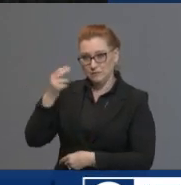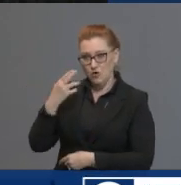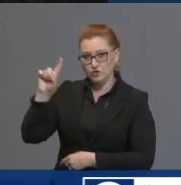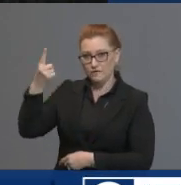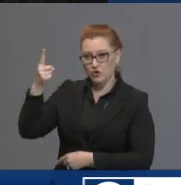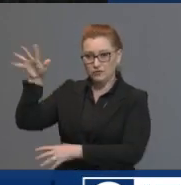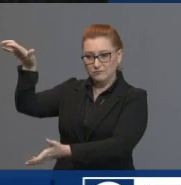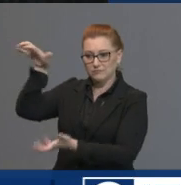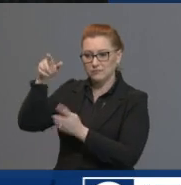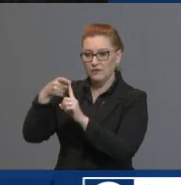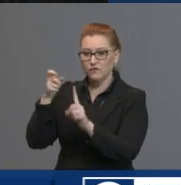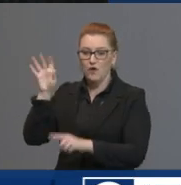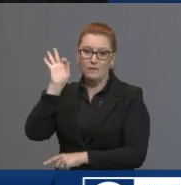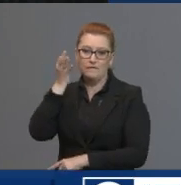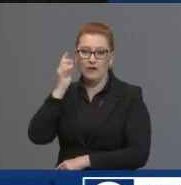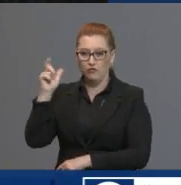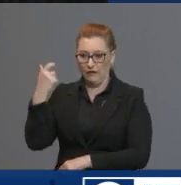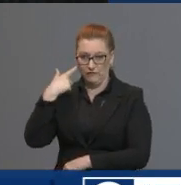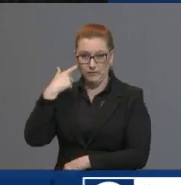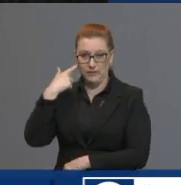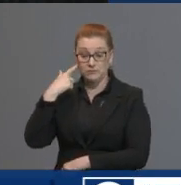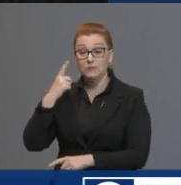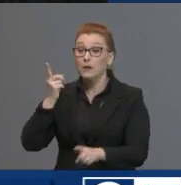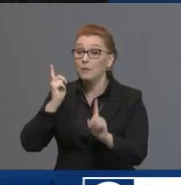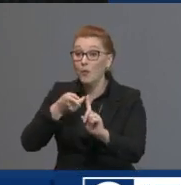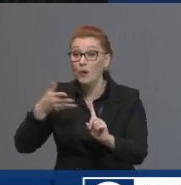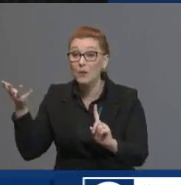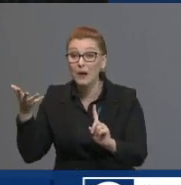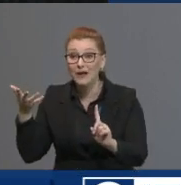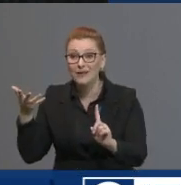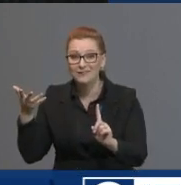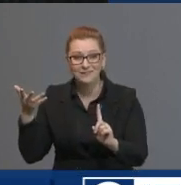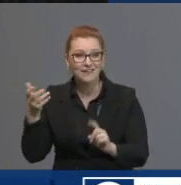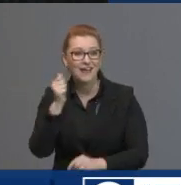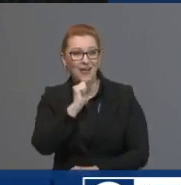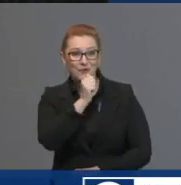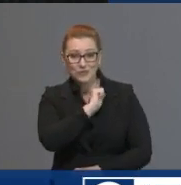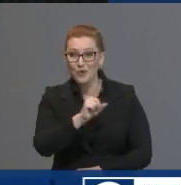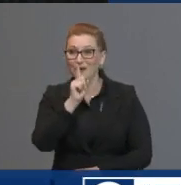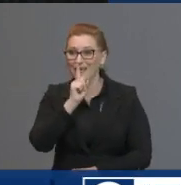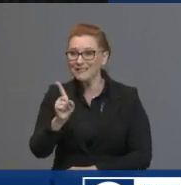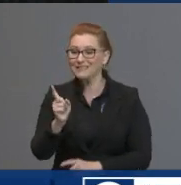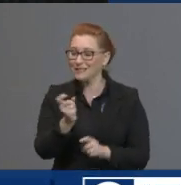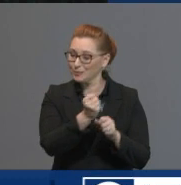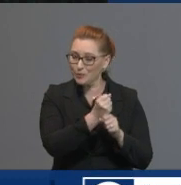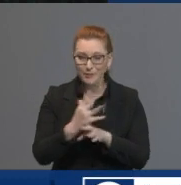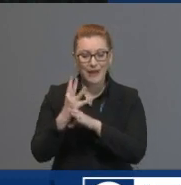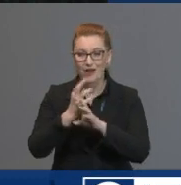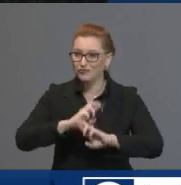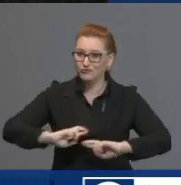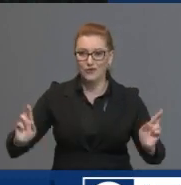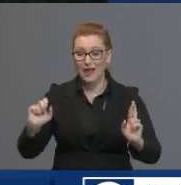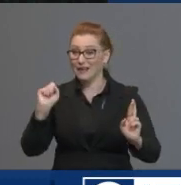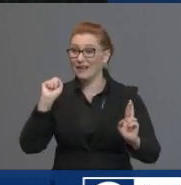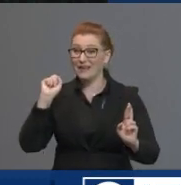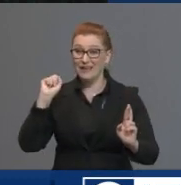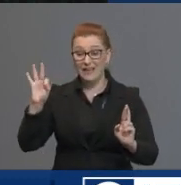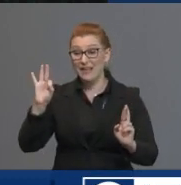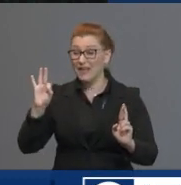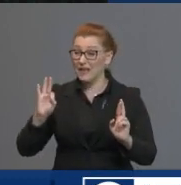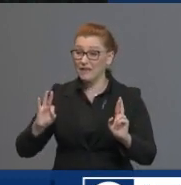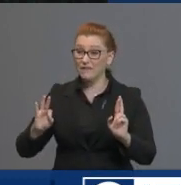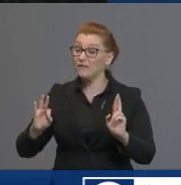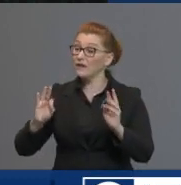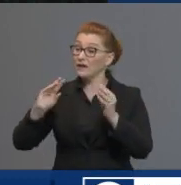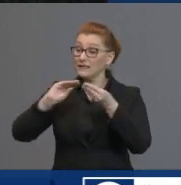1st from the federal government. The takeaway here is Arizona is prepared if things were